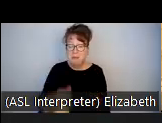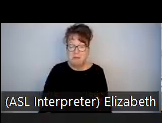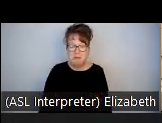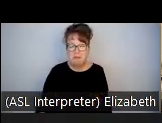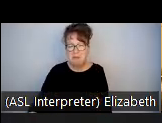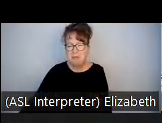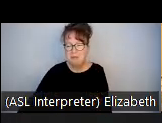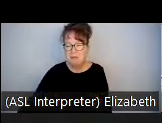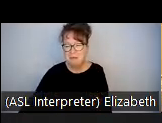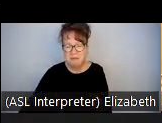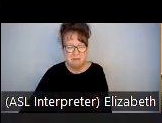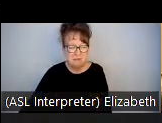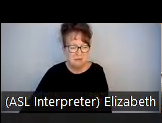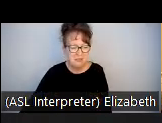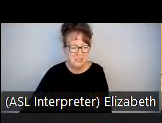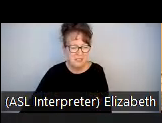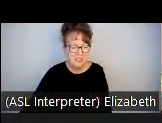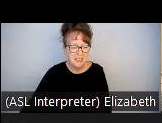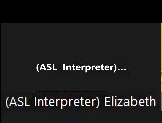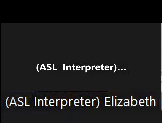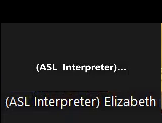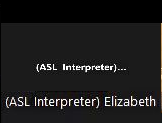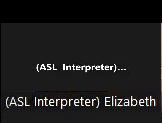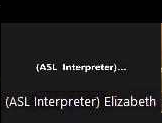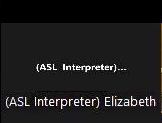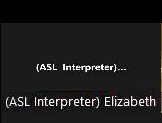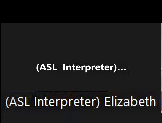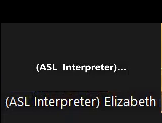proceed to roll call.